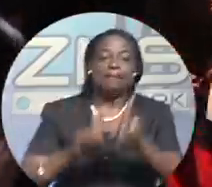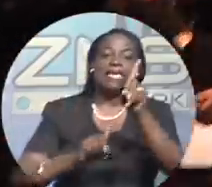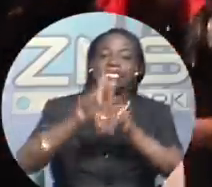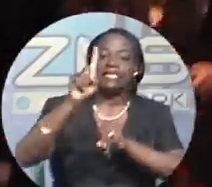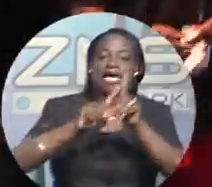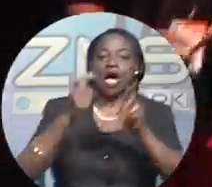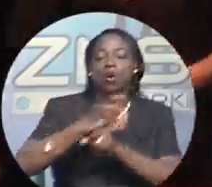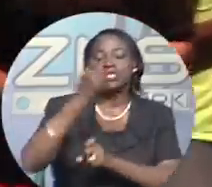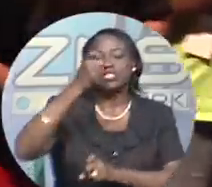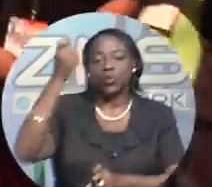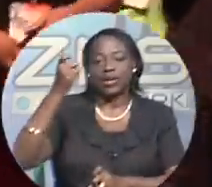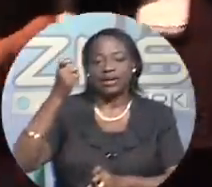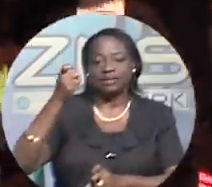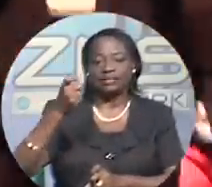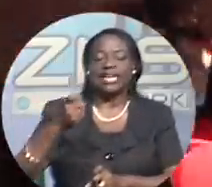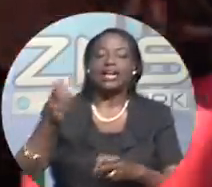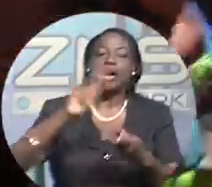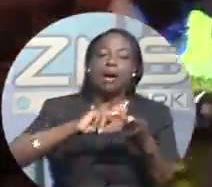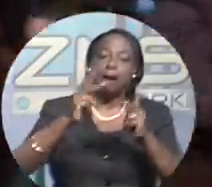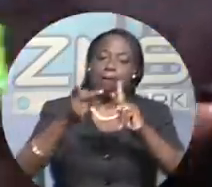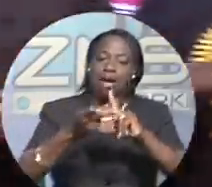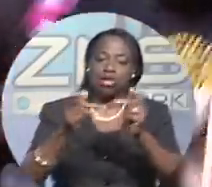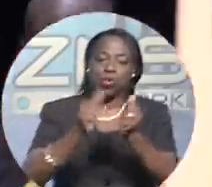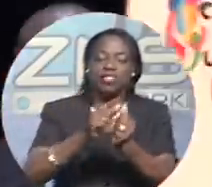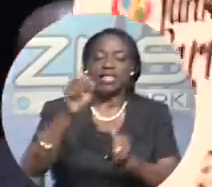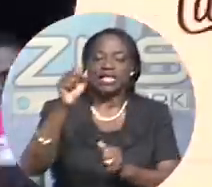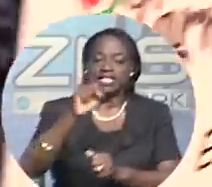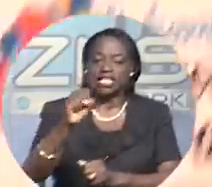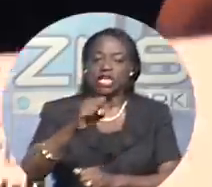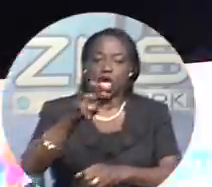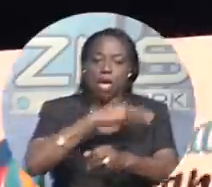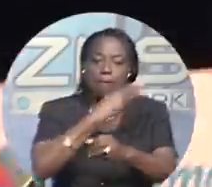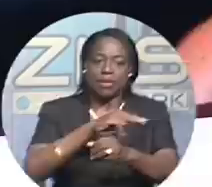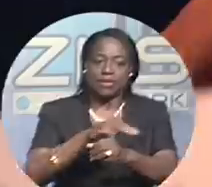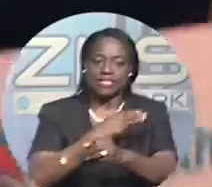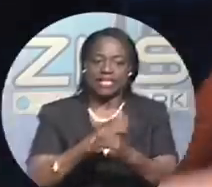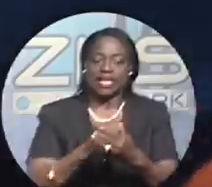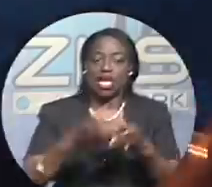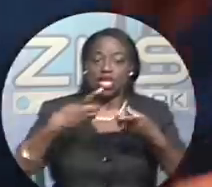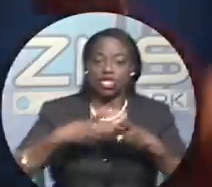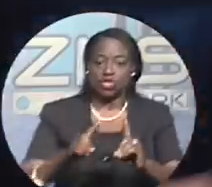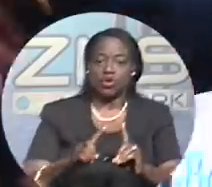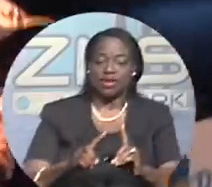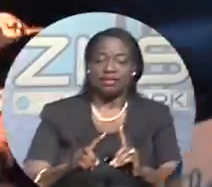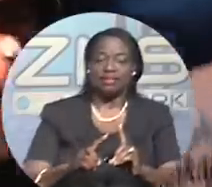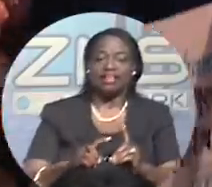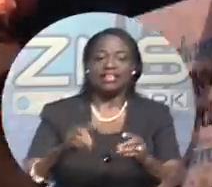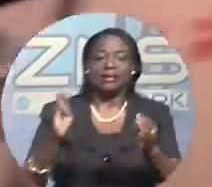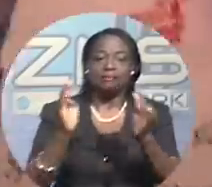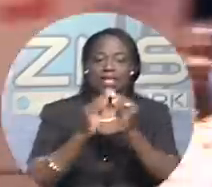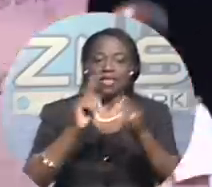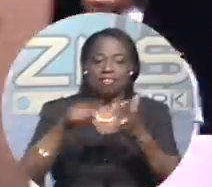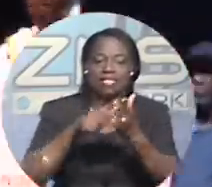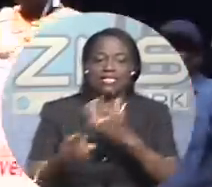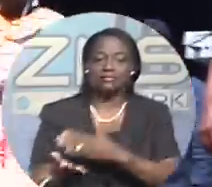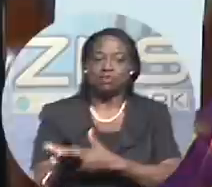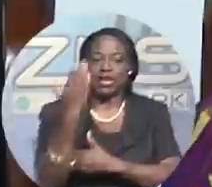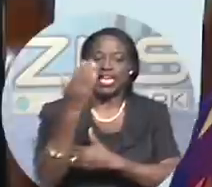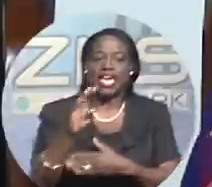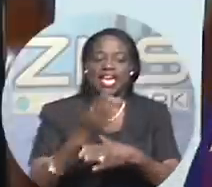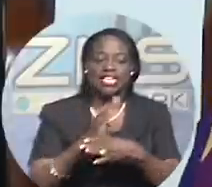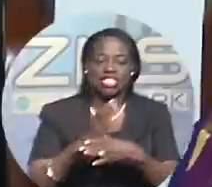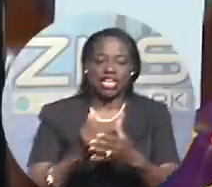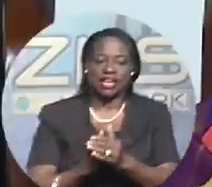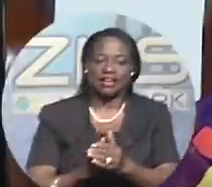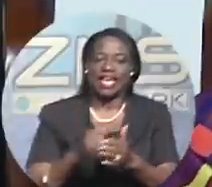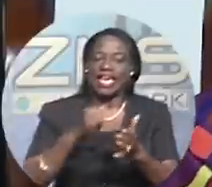also secured a promotional partnership with Sony Music. During a news conference this morning, he shared his excitement. The process has been a